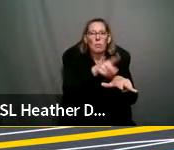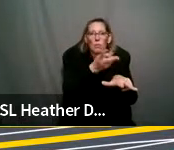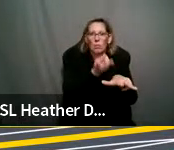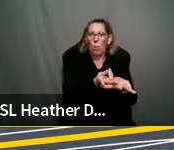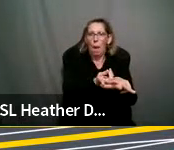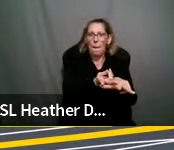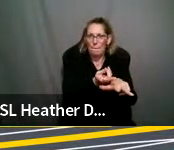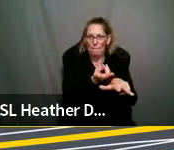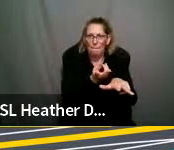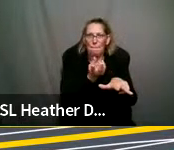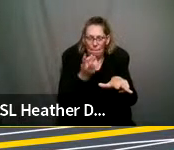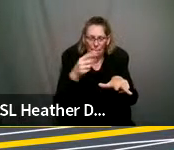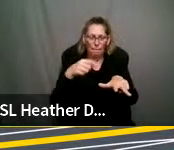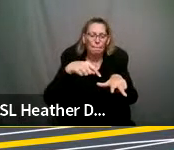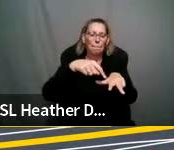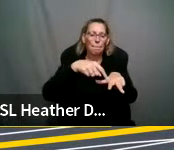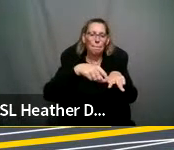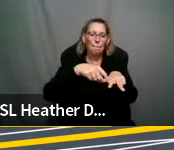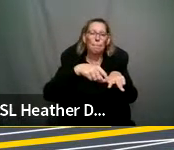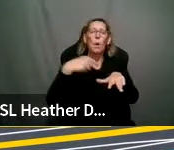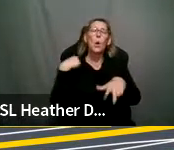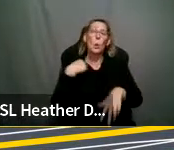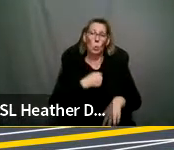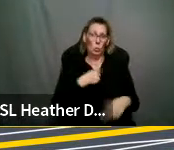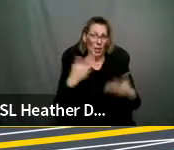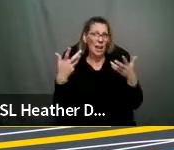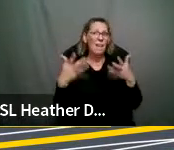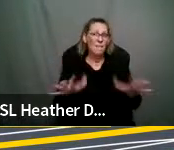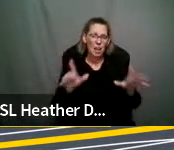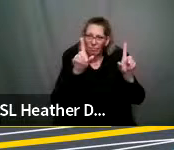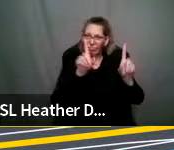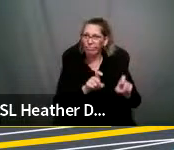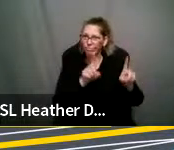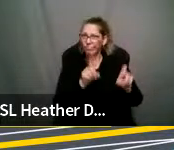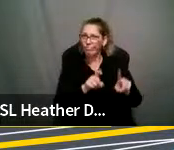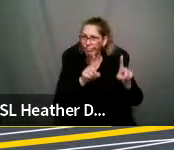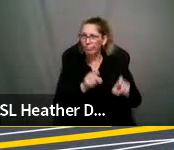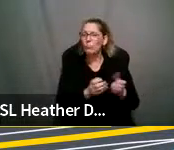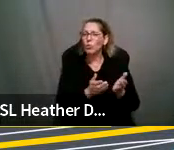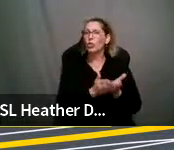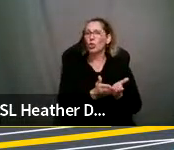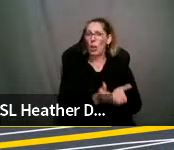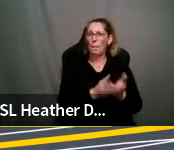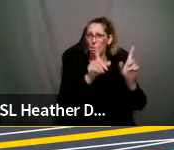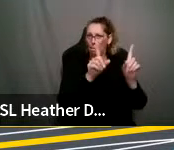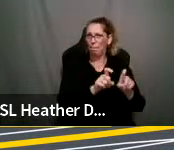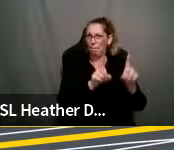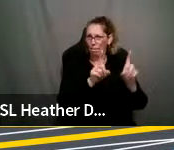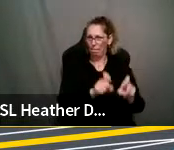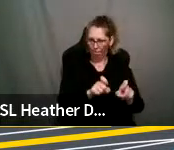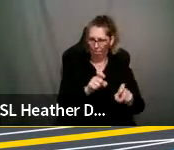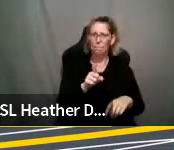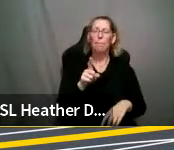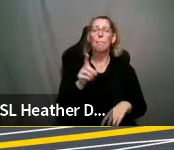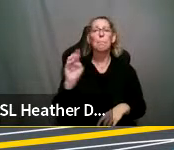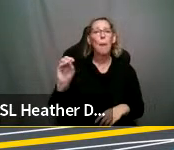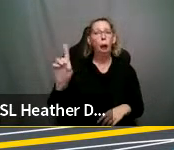locations. We have run some ship simulations, and which is a modeling